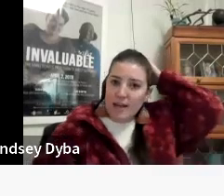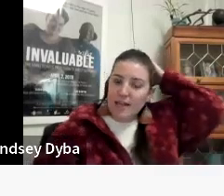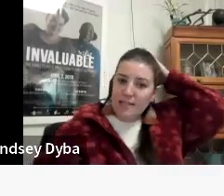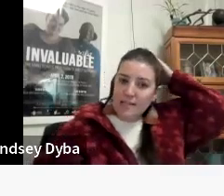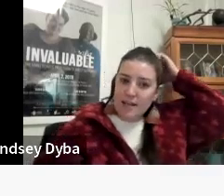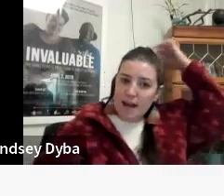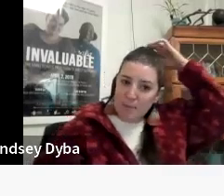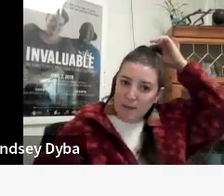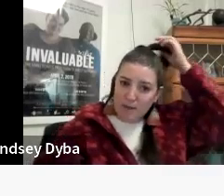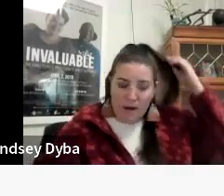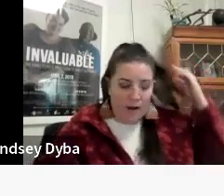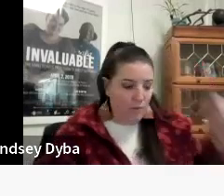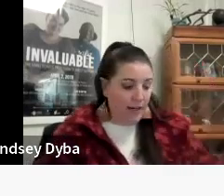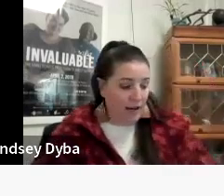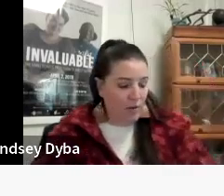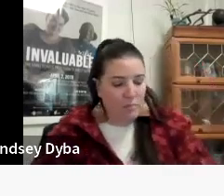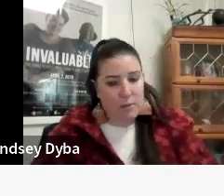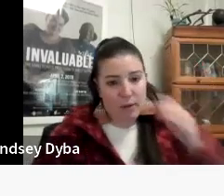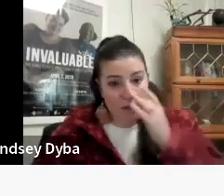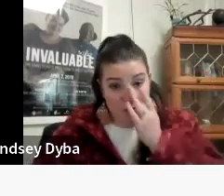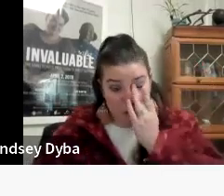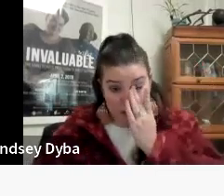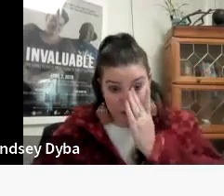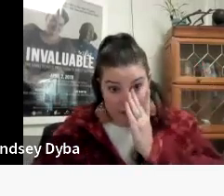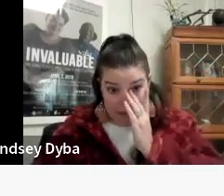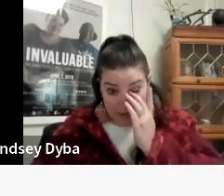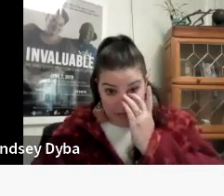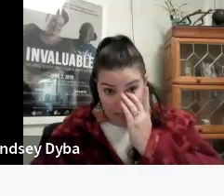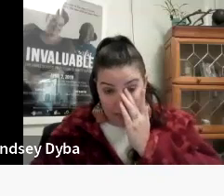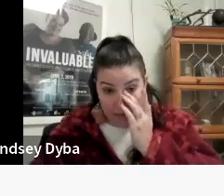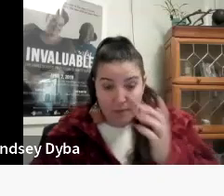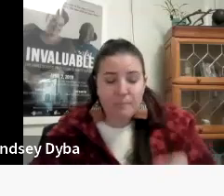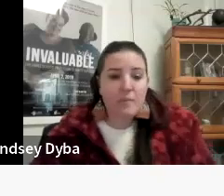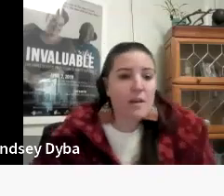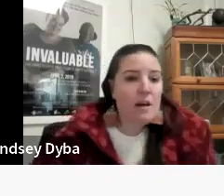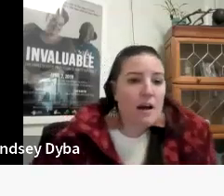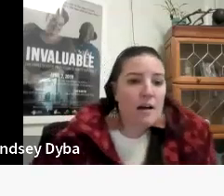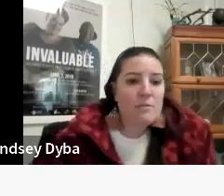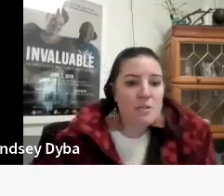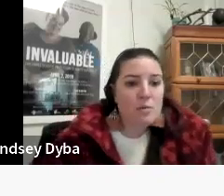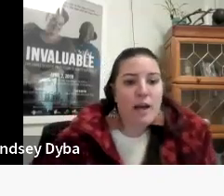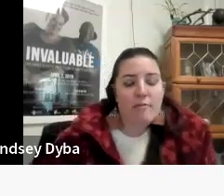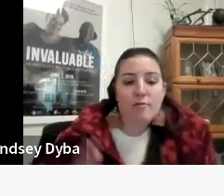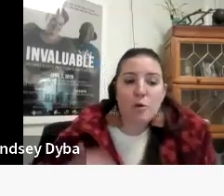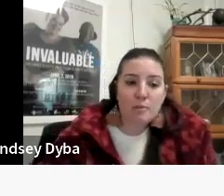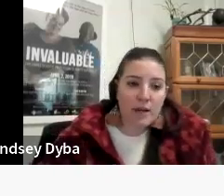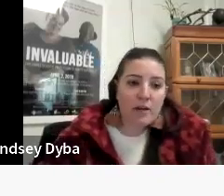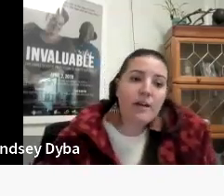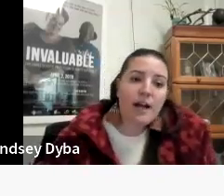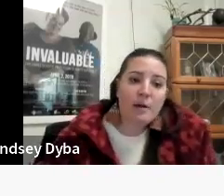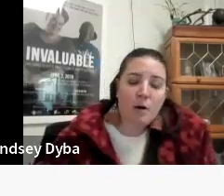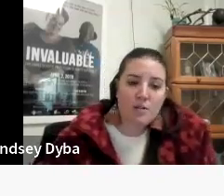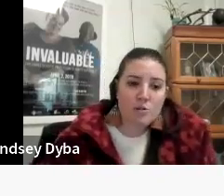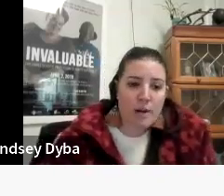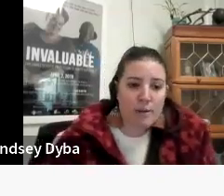thing that is happening right now in preparation for it is a letter writing campaign. So we have a form letter